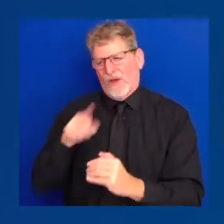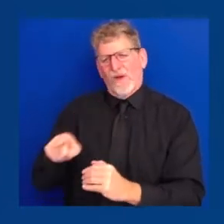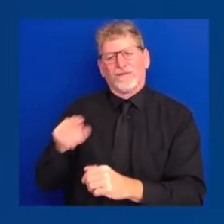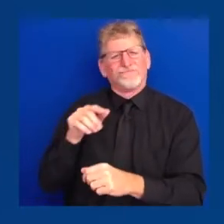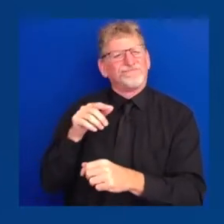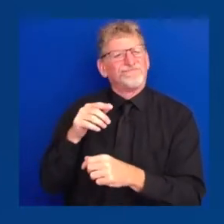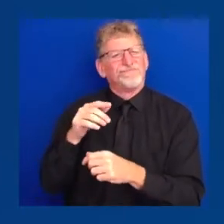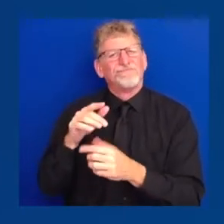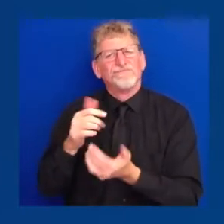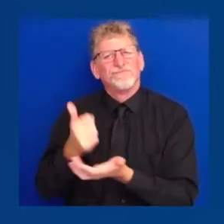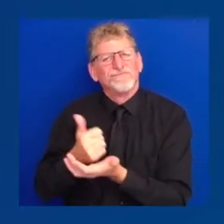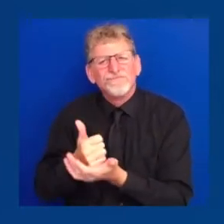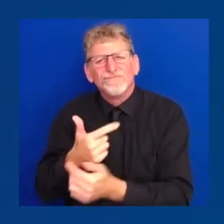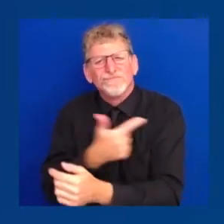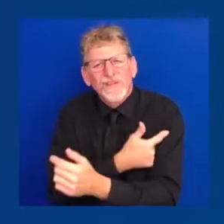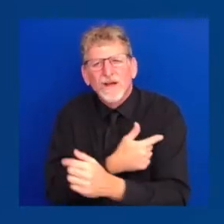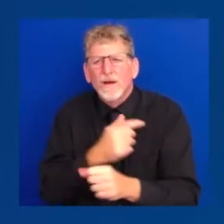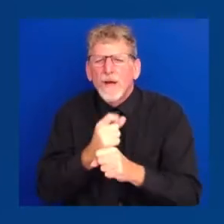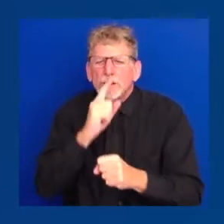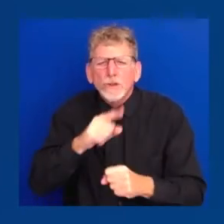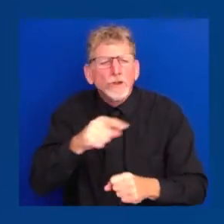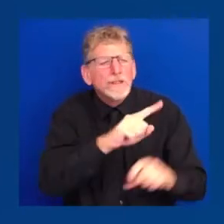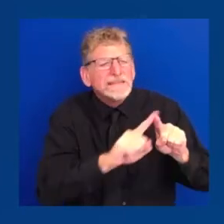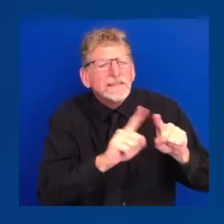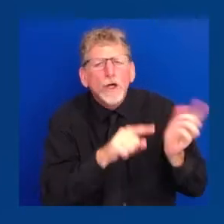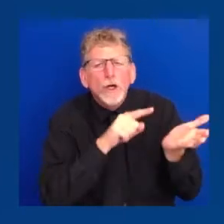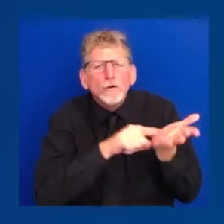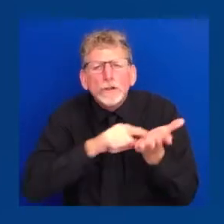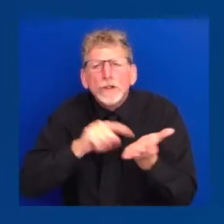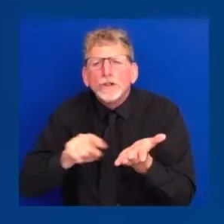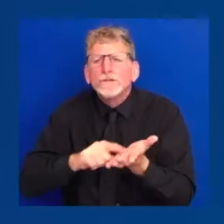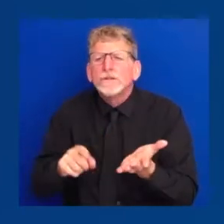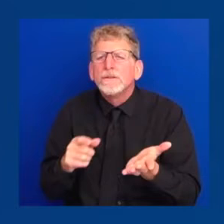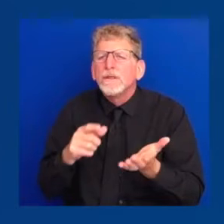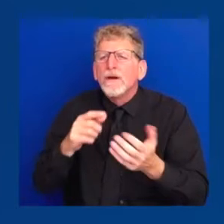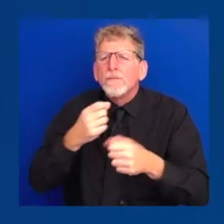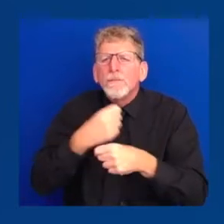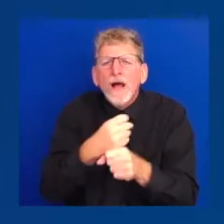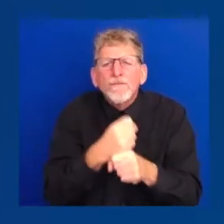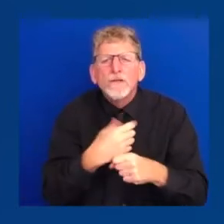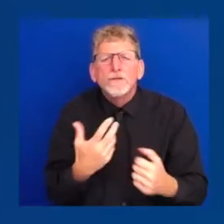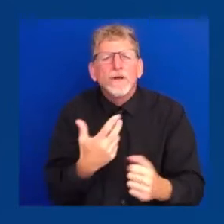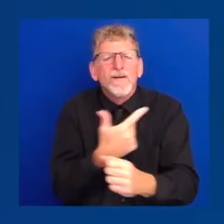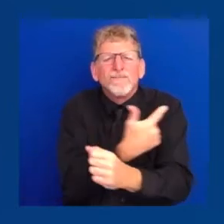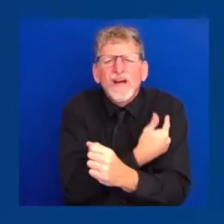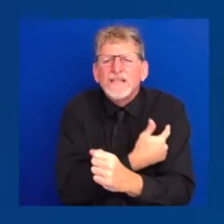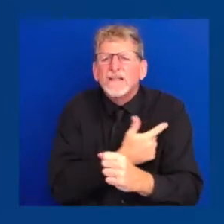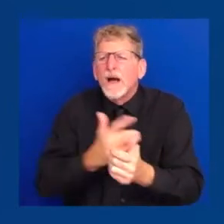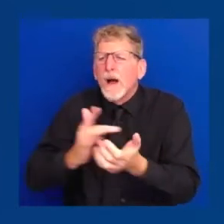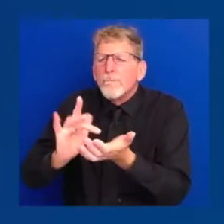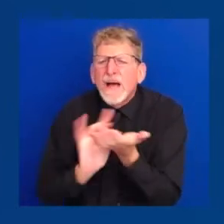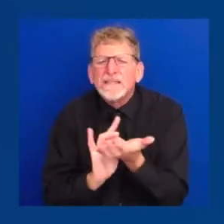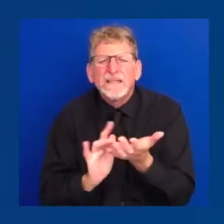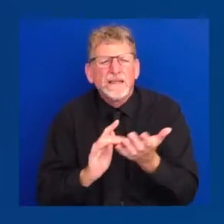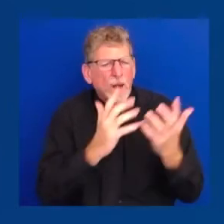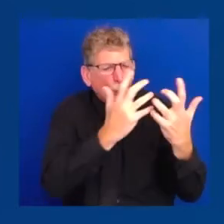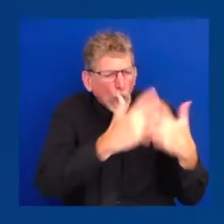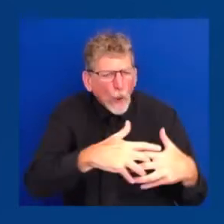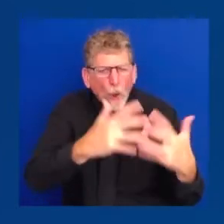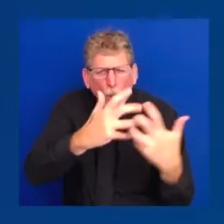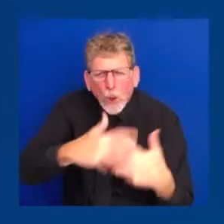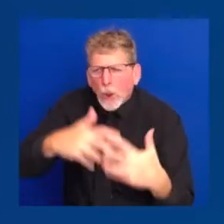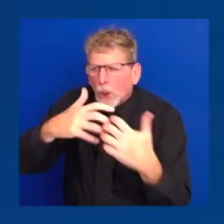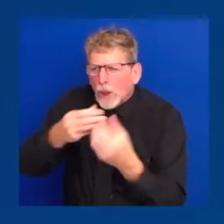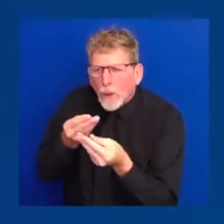research, development, production, and delivery of COVID vaccines and treatments to keep Americans safe, the President's National COVID-19 Preparedness